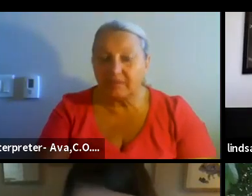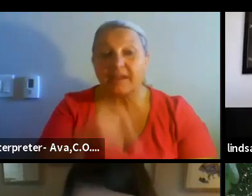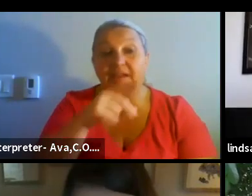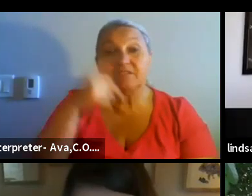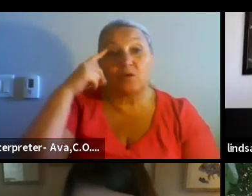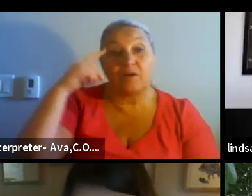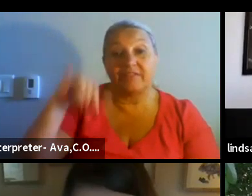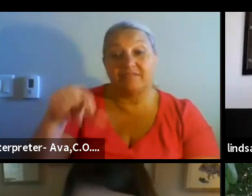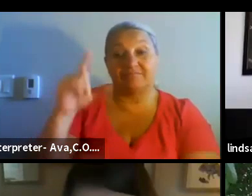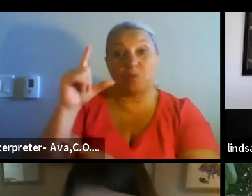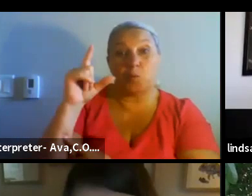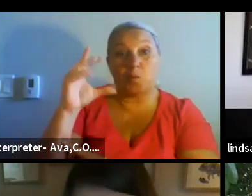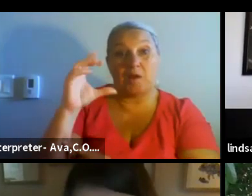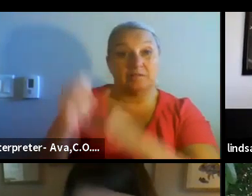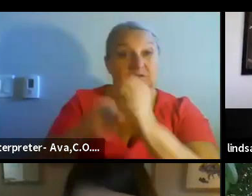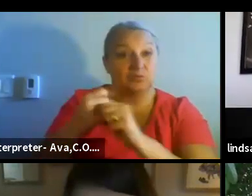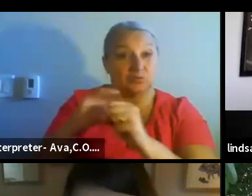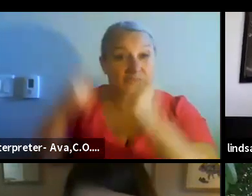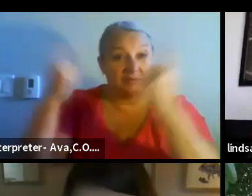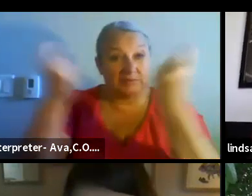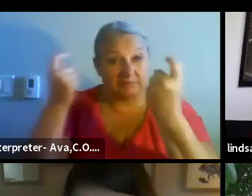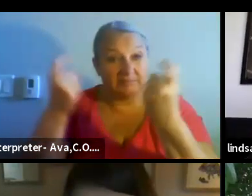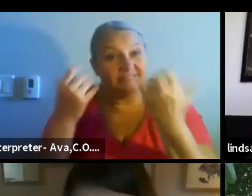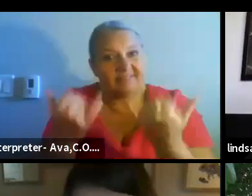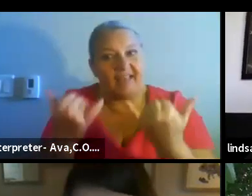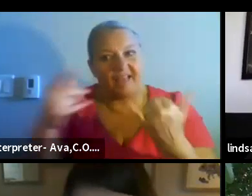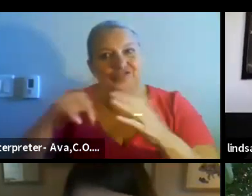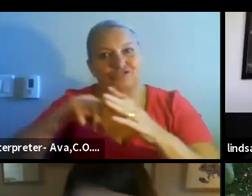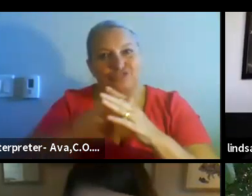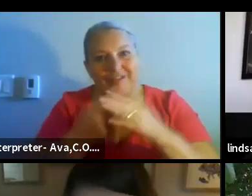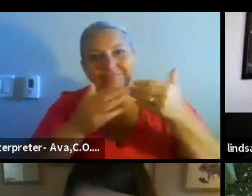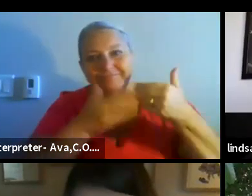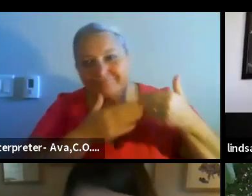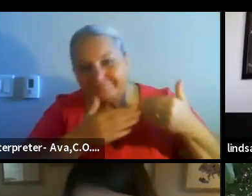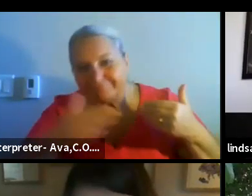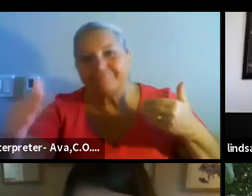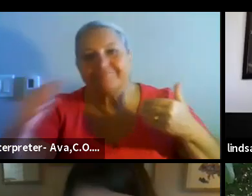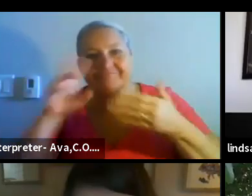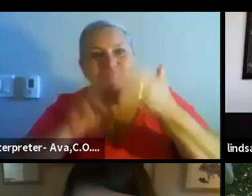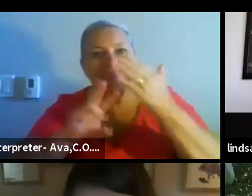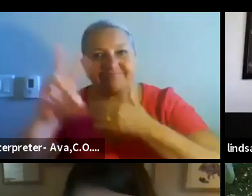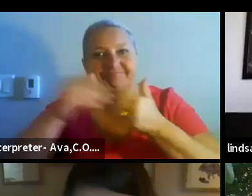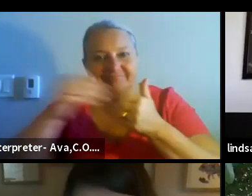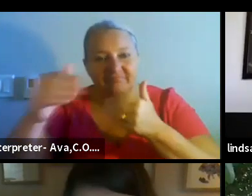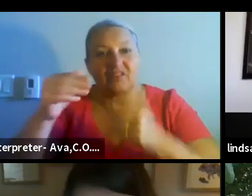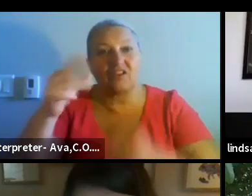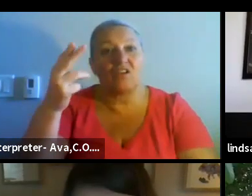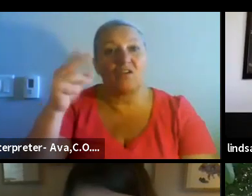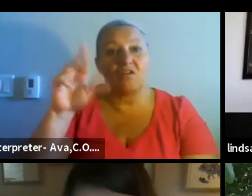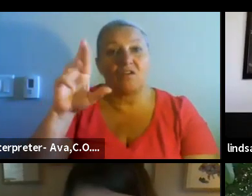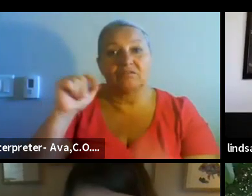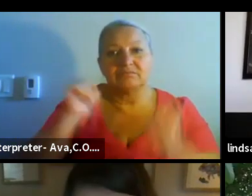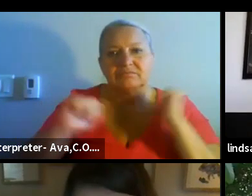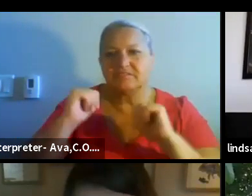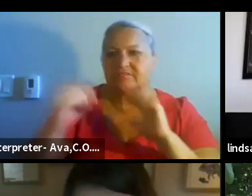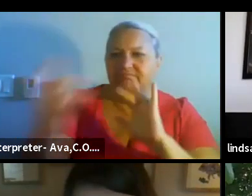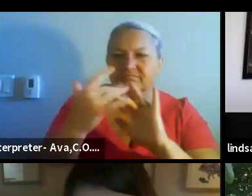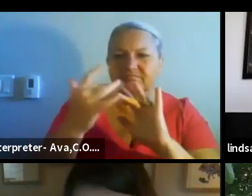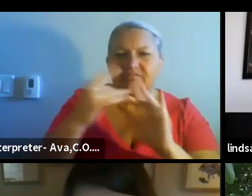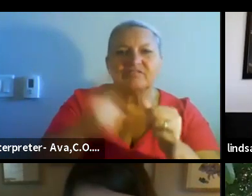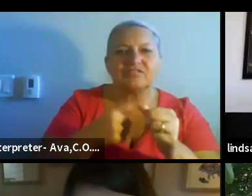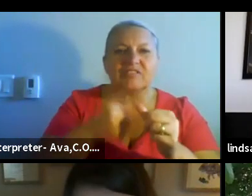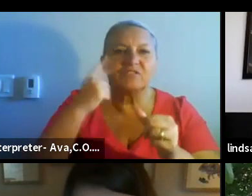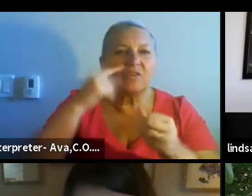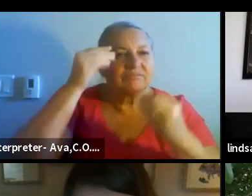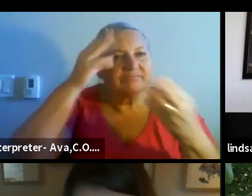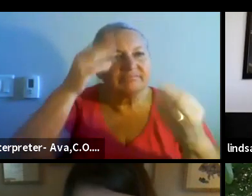moment, even as it looks forward to a second century of seasons, Heart House Theatre reached out to me, first for suggestions and later for